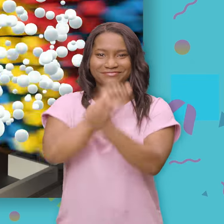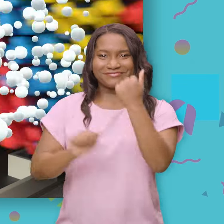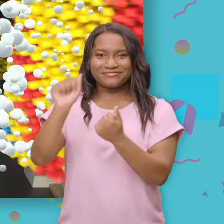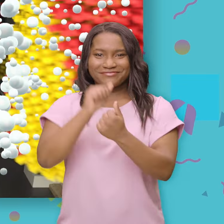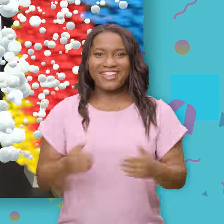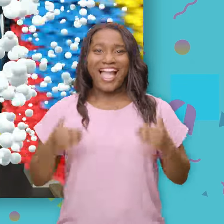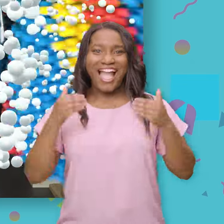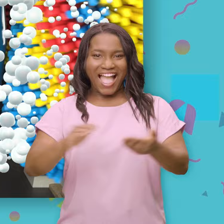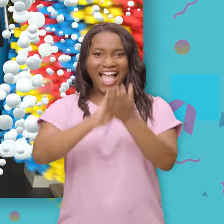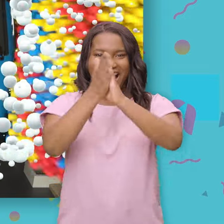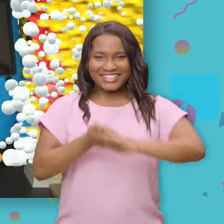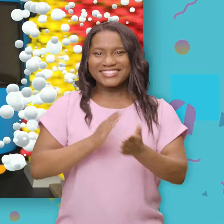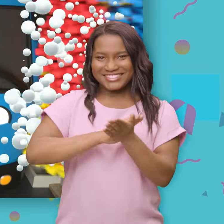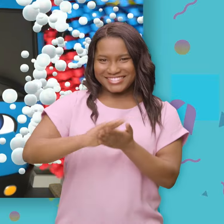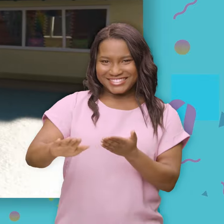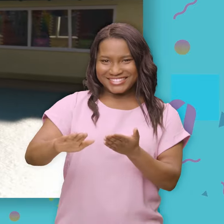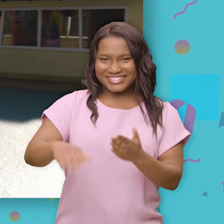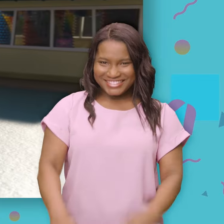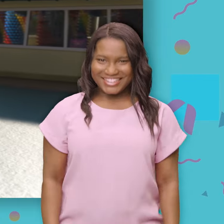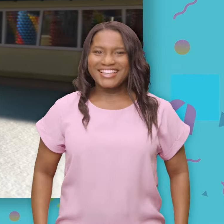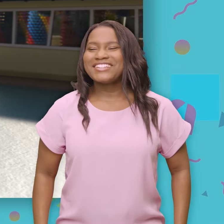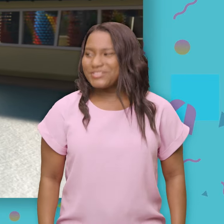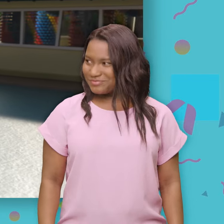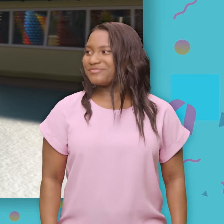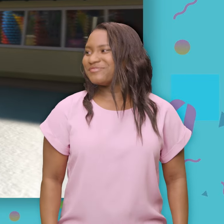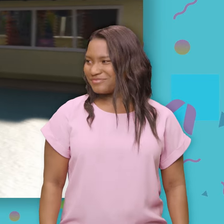wash, let's get clean.